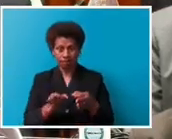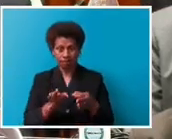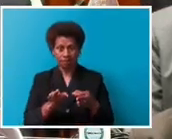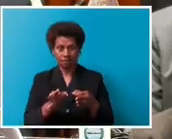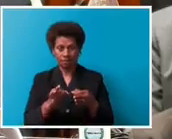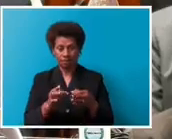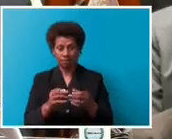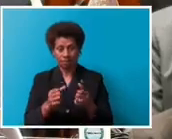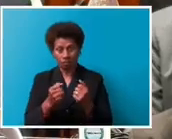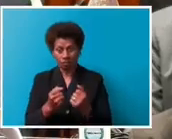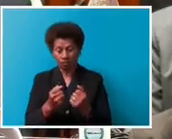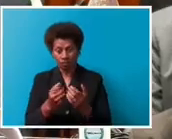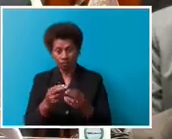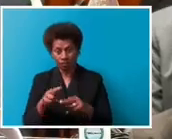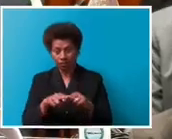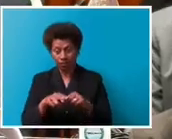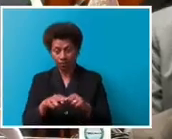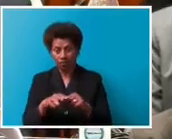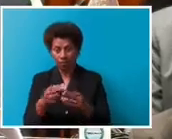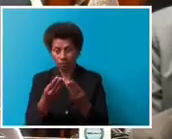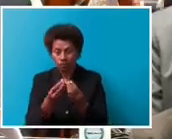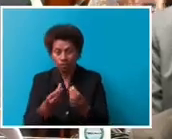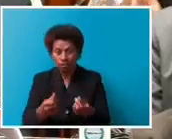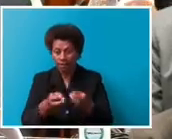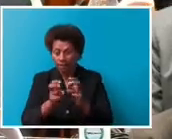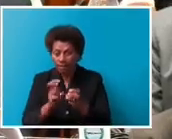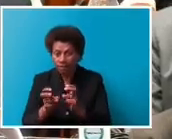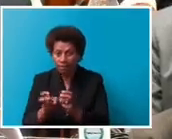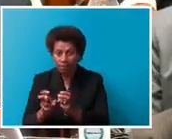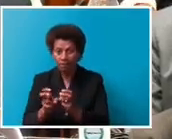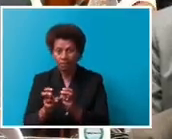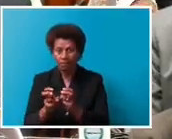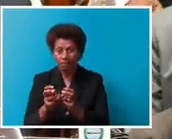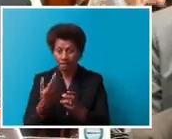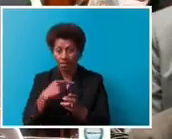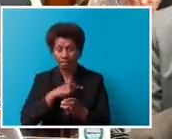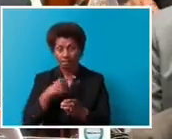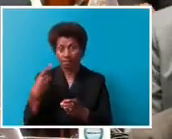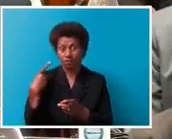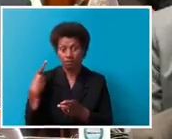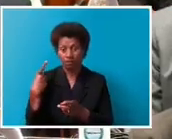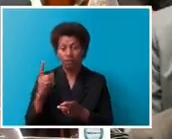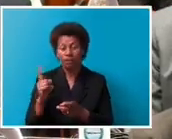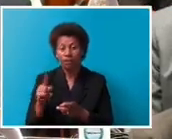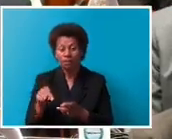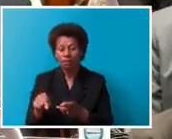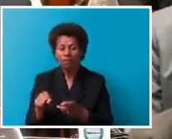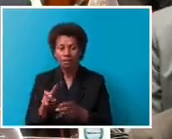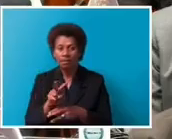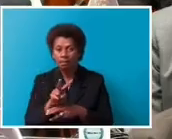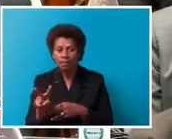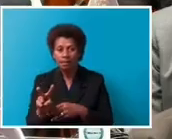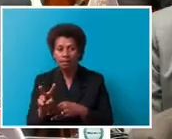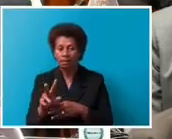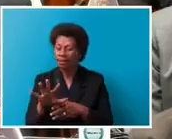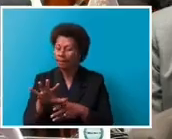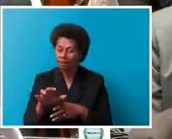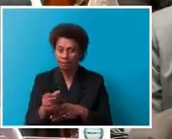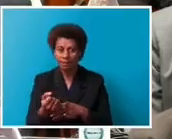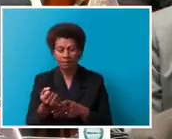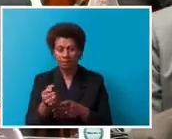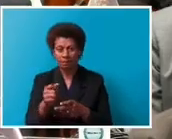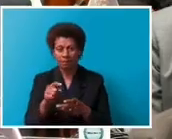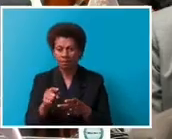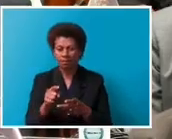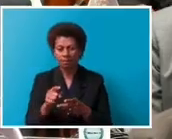resilient Fiji. Our duty is to uphold the values of unity, democracy, economic progress, while ensuring that no Fijian is